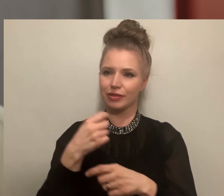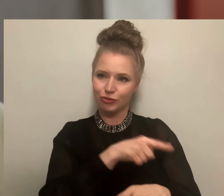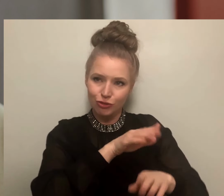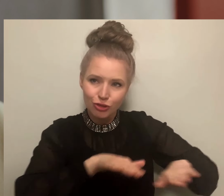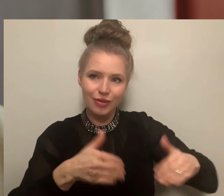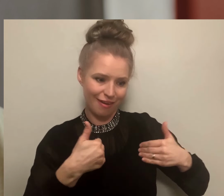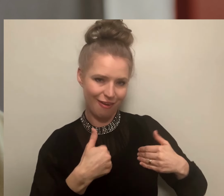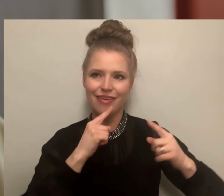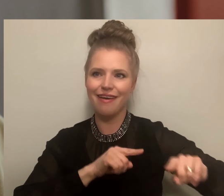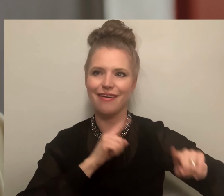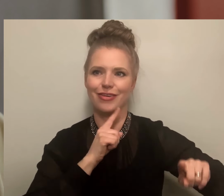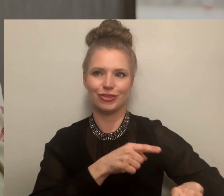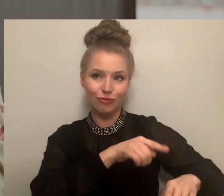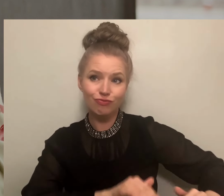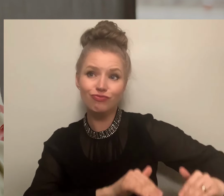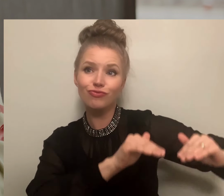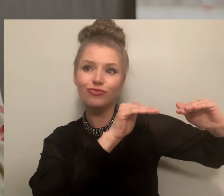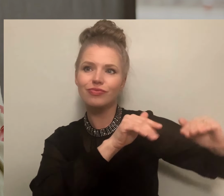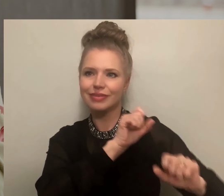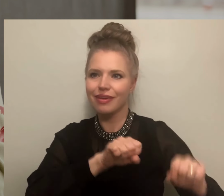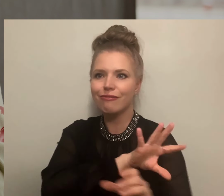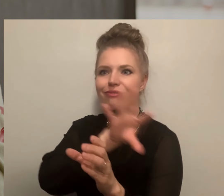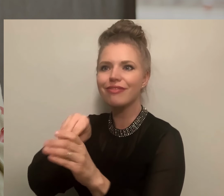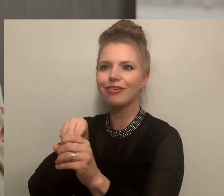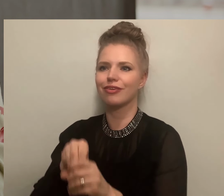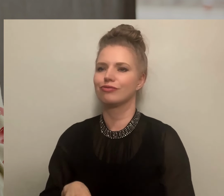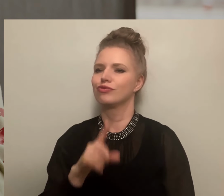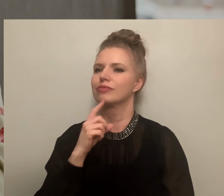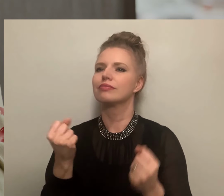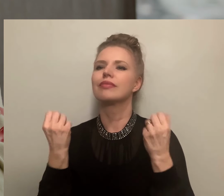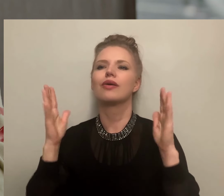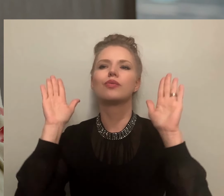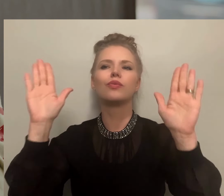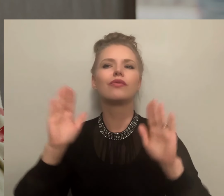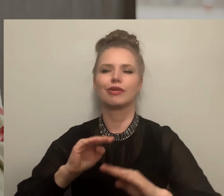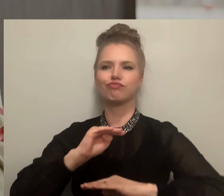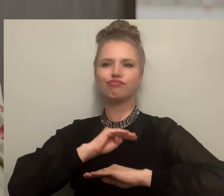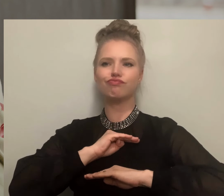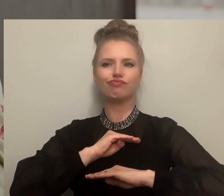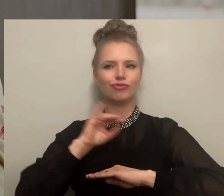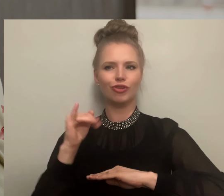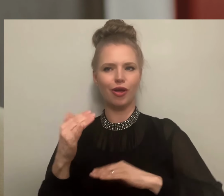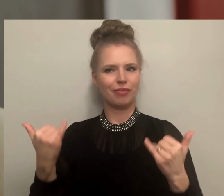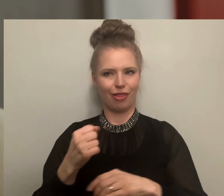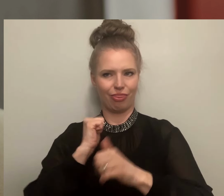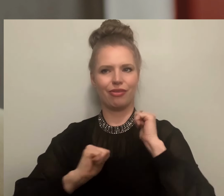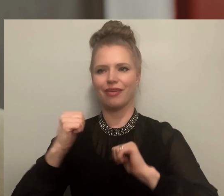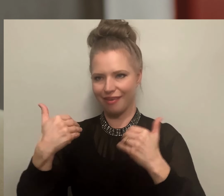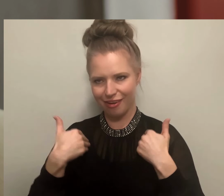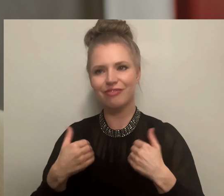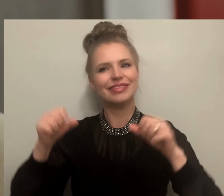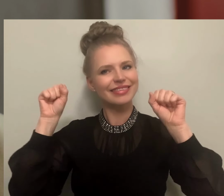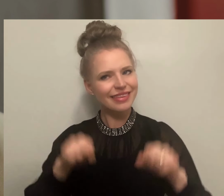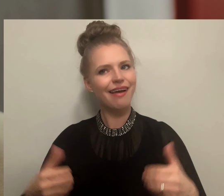are the ones that have all the answers anyways. They're all coming up. There are so many wonderful, fulfilling jobs in theatre that you can